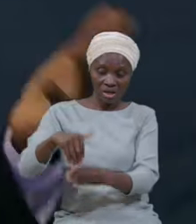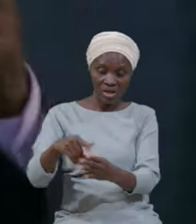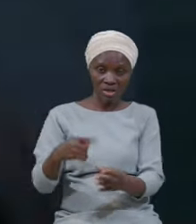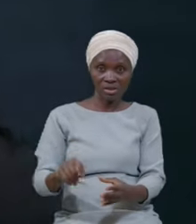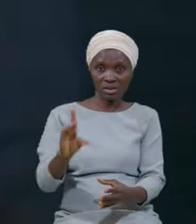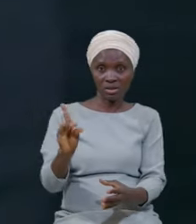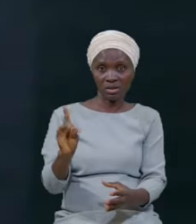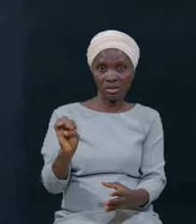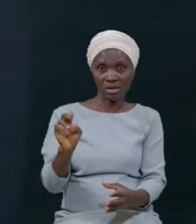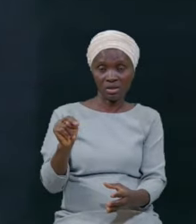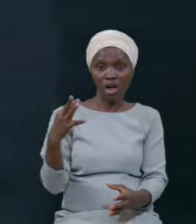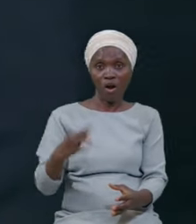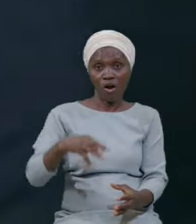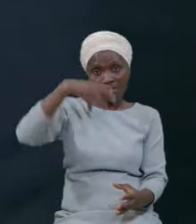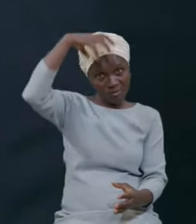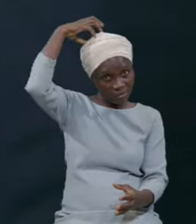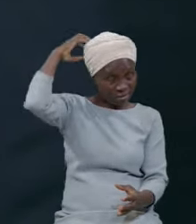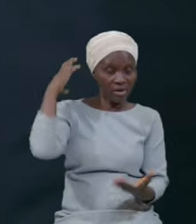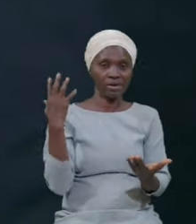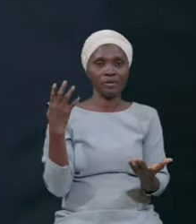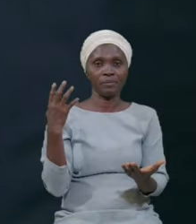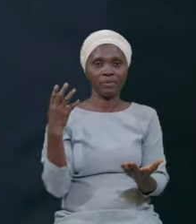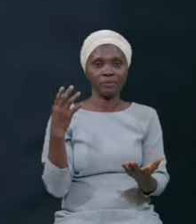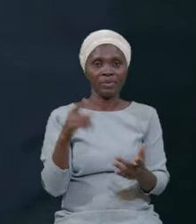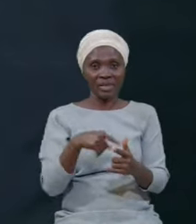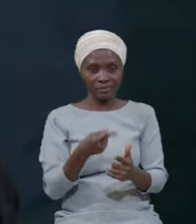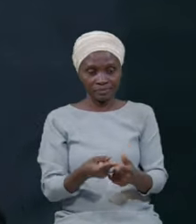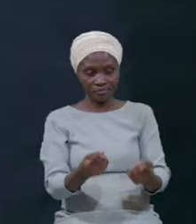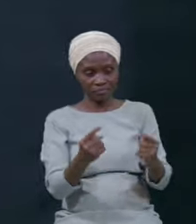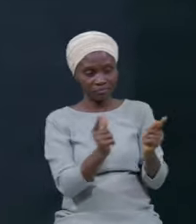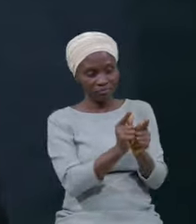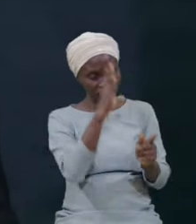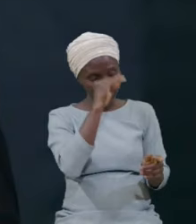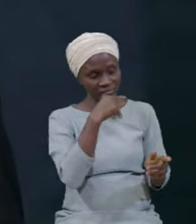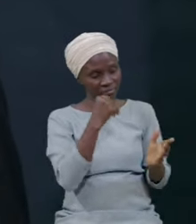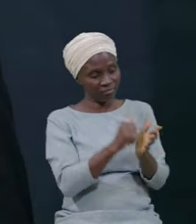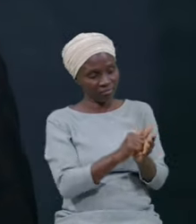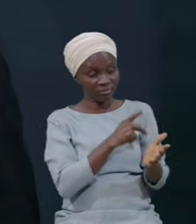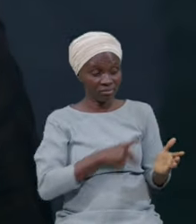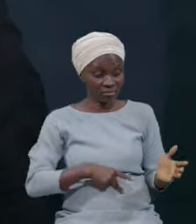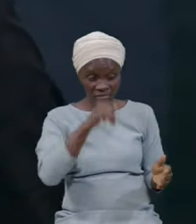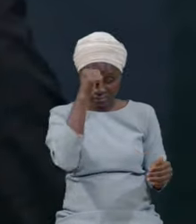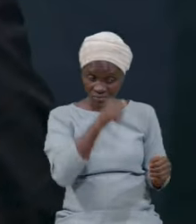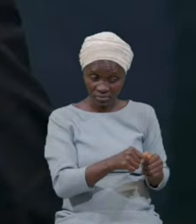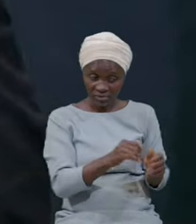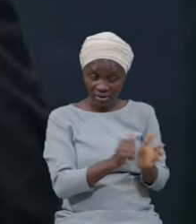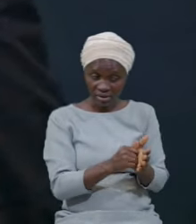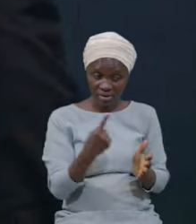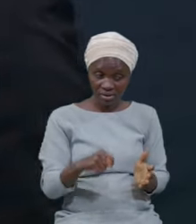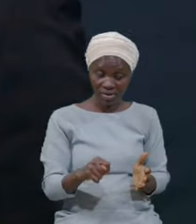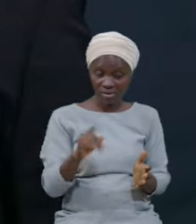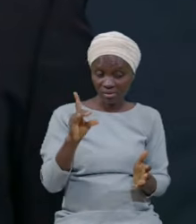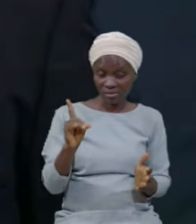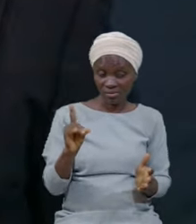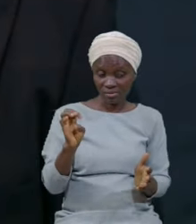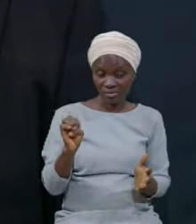came to him. In verse 15, they said, king, remember that the decree of the Medes and